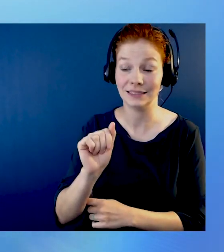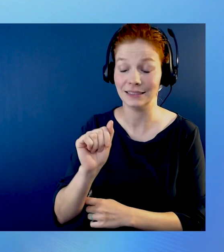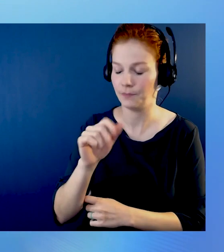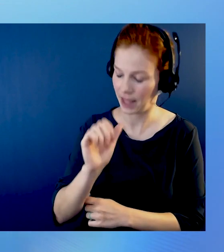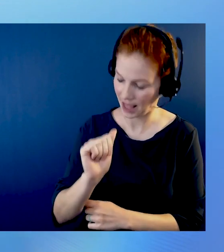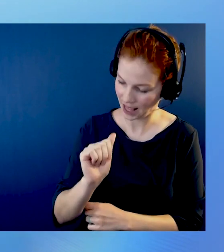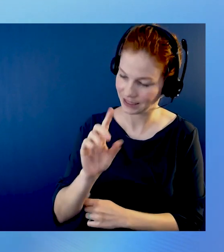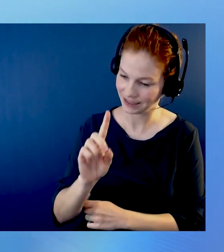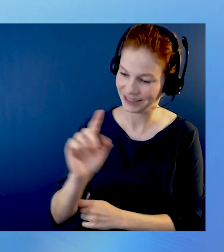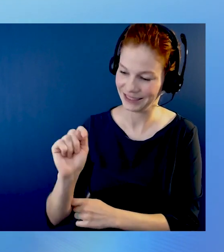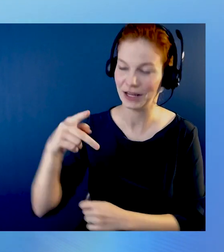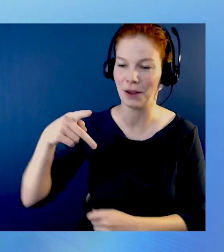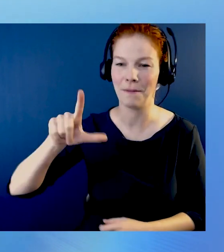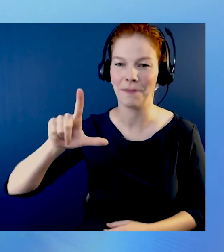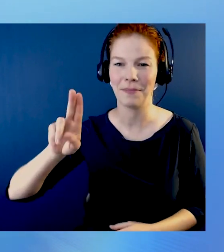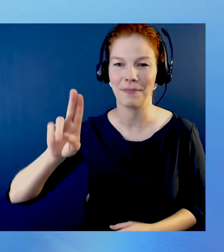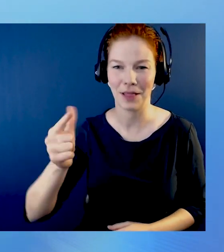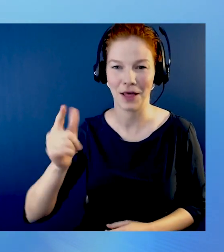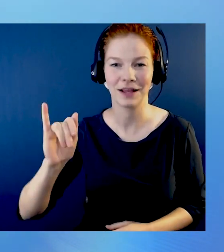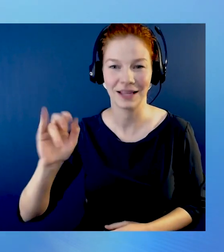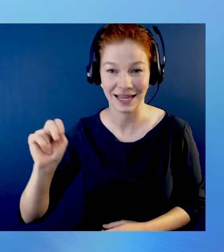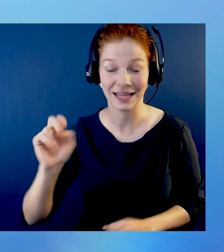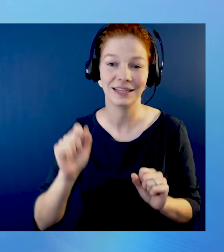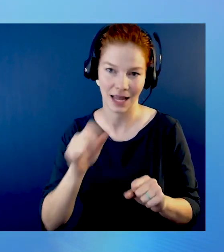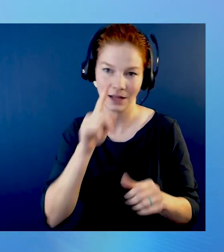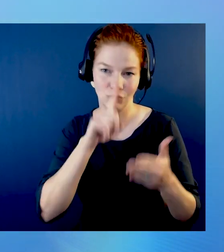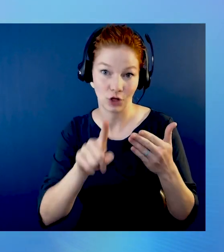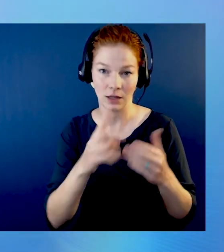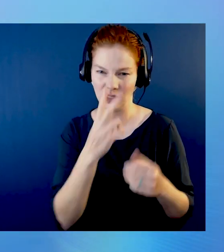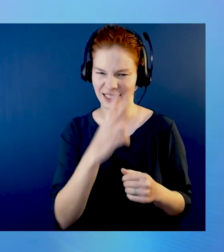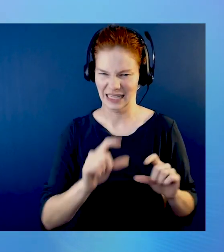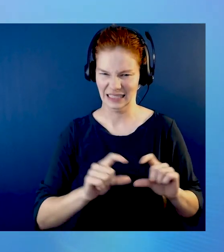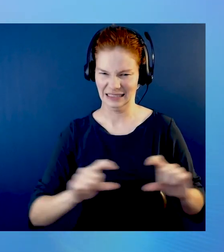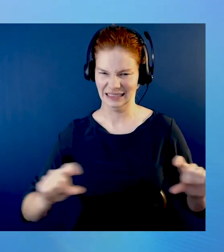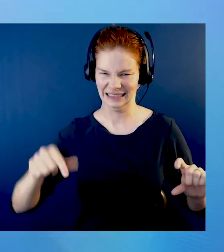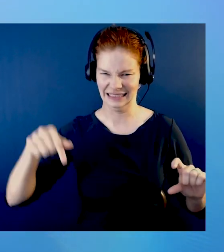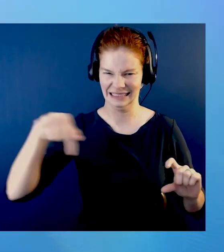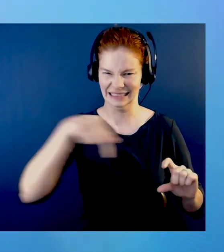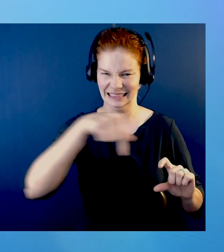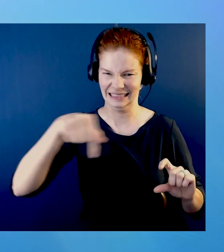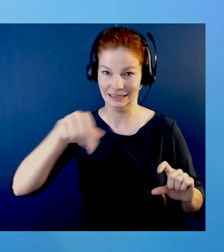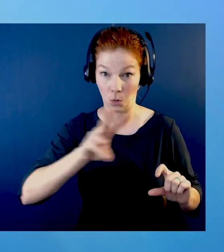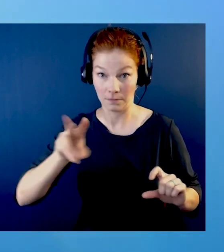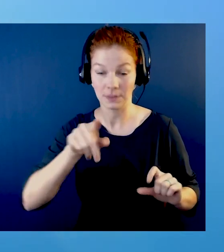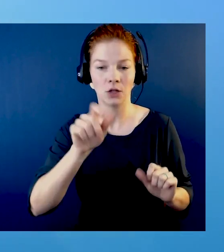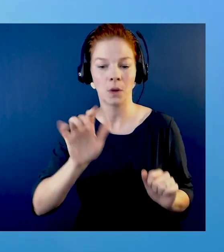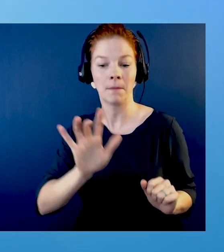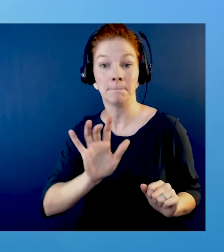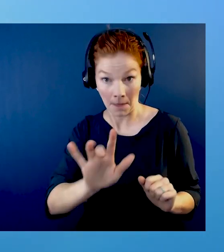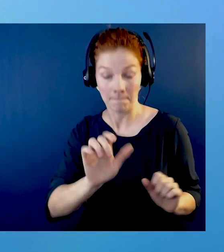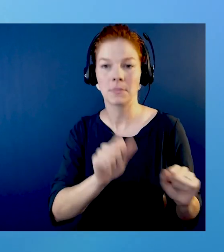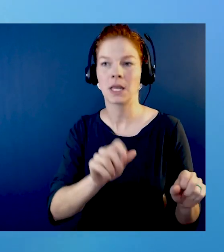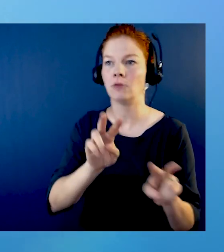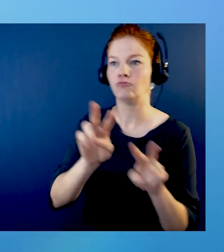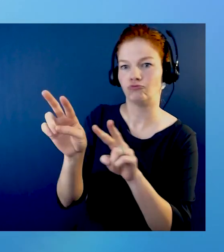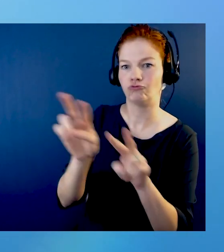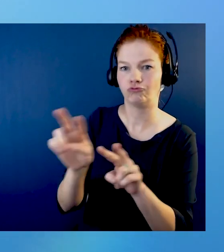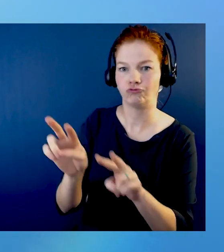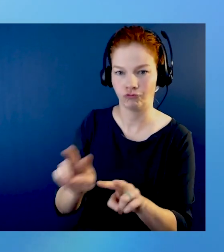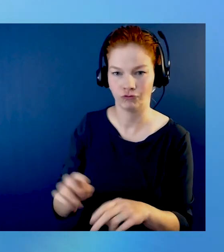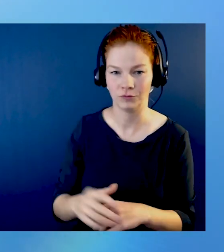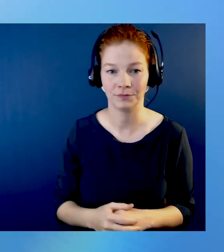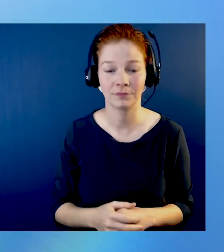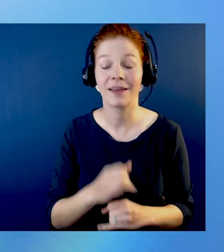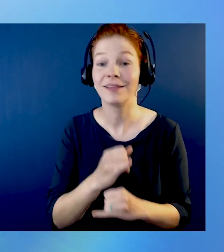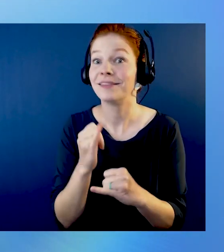Engine sample project. And the URL will appear at the bottom of the screen. So just follow that link and you should be able to find it. And lastly, I just